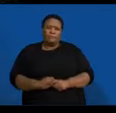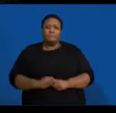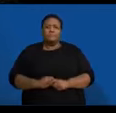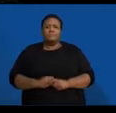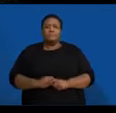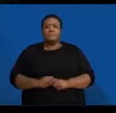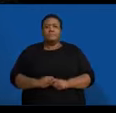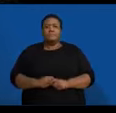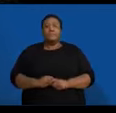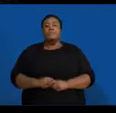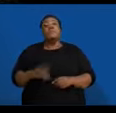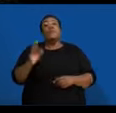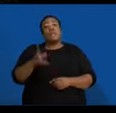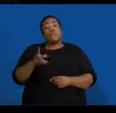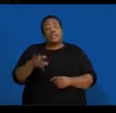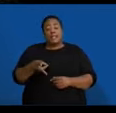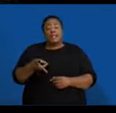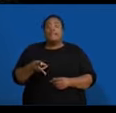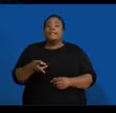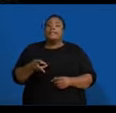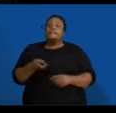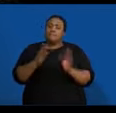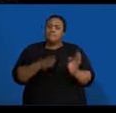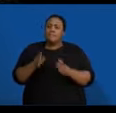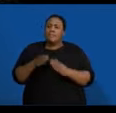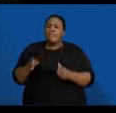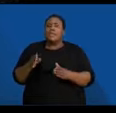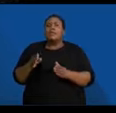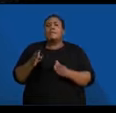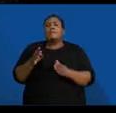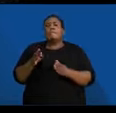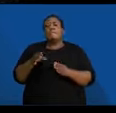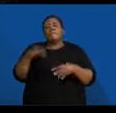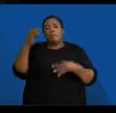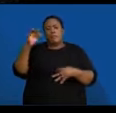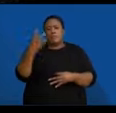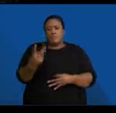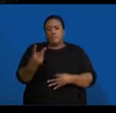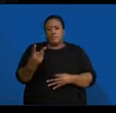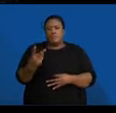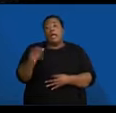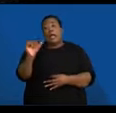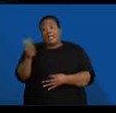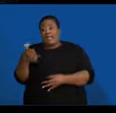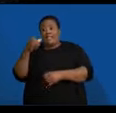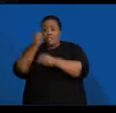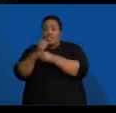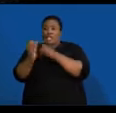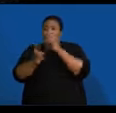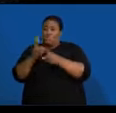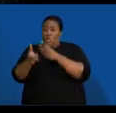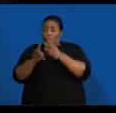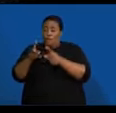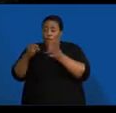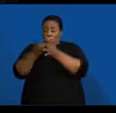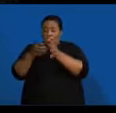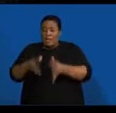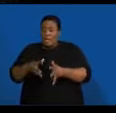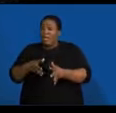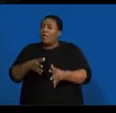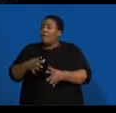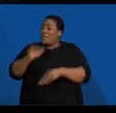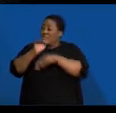And then when you're also preparing for paper 2, talk to another grade 12 learner. Remember, it doesn't need to be an actual friend